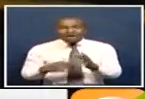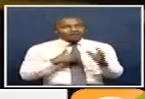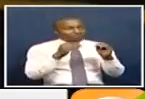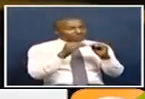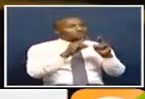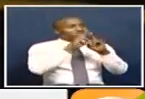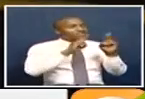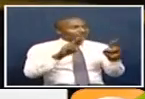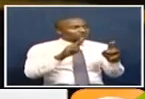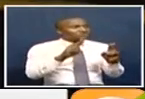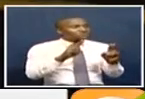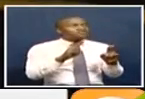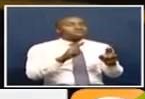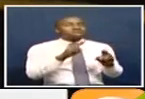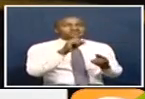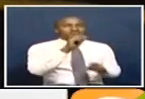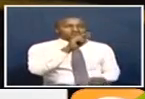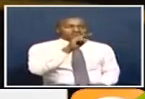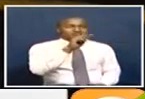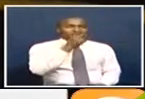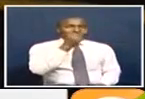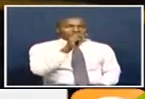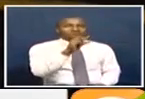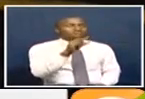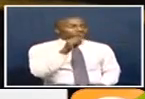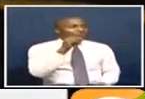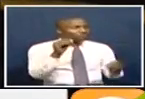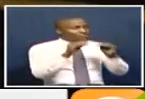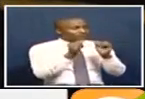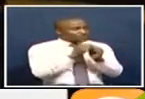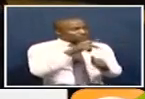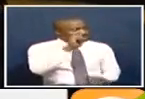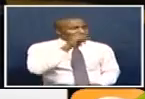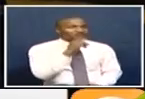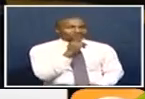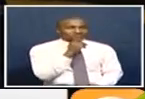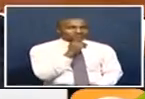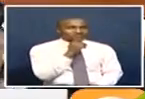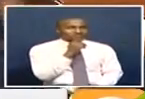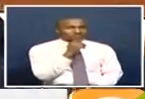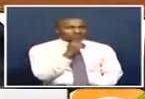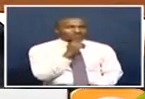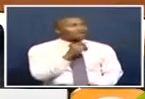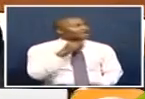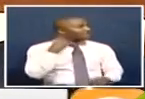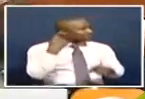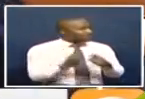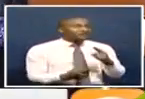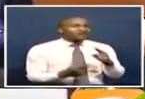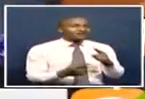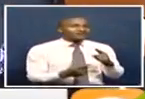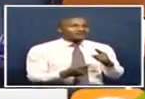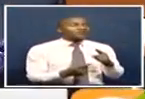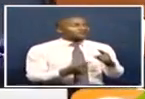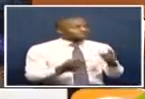International Trade Union Confederation that I'm a vice president. Oh. And I met Peter Kenneth there. With the old men? Yeah. Every year to